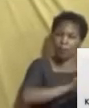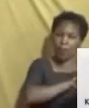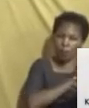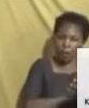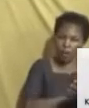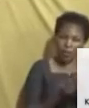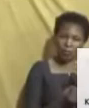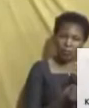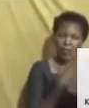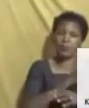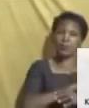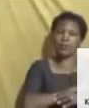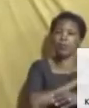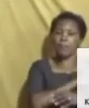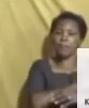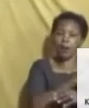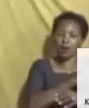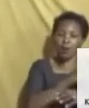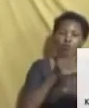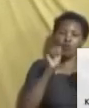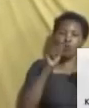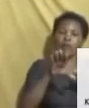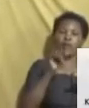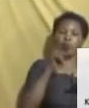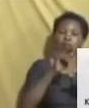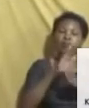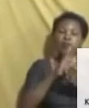power. You'll find this at page